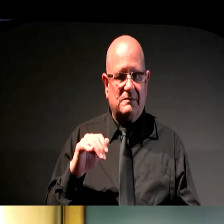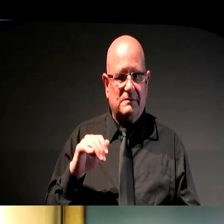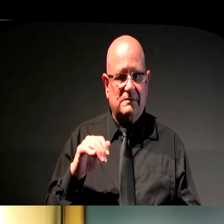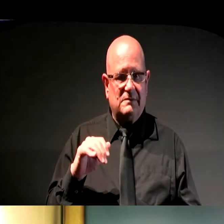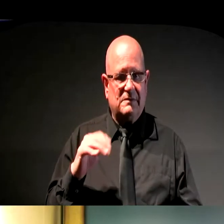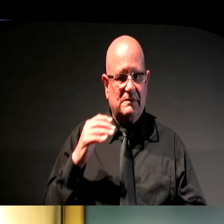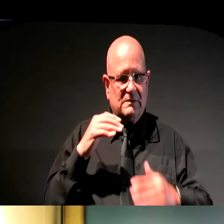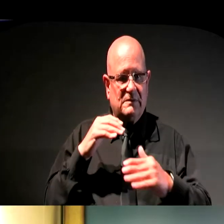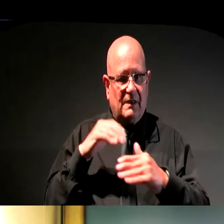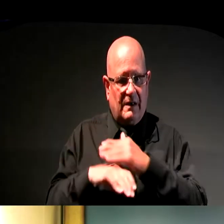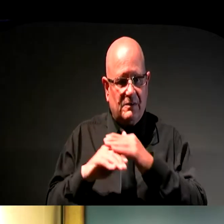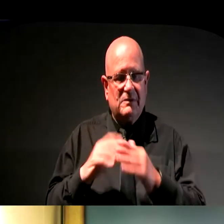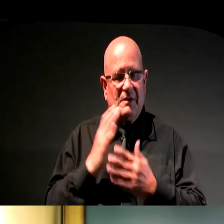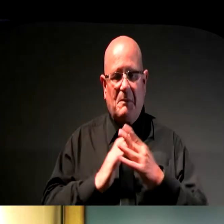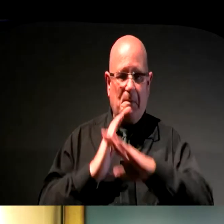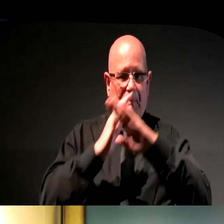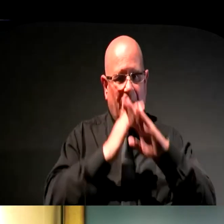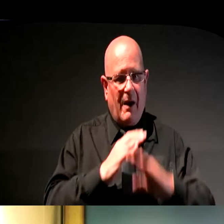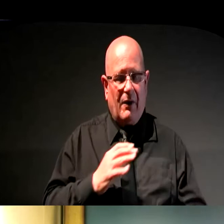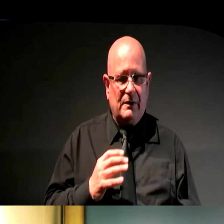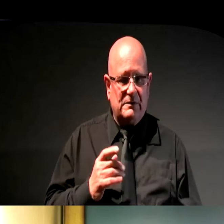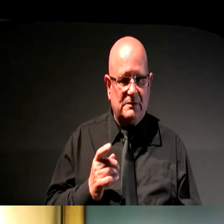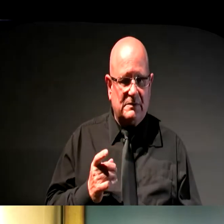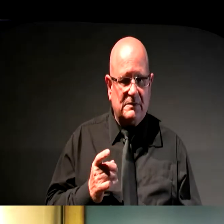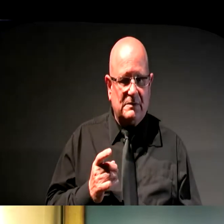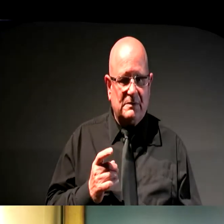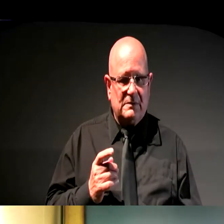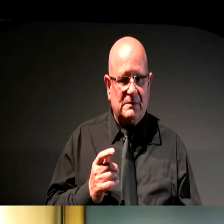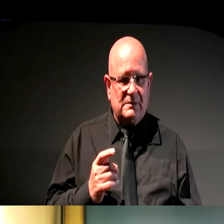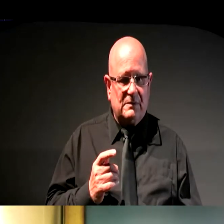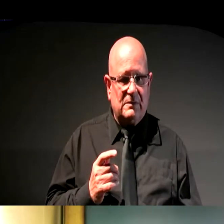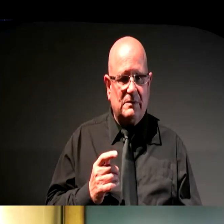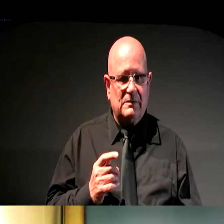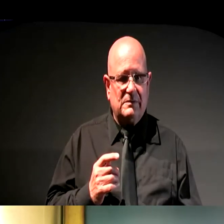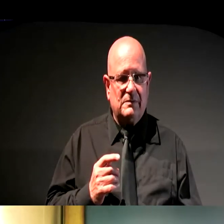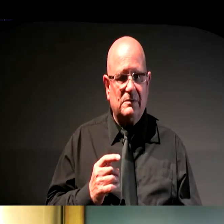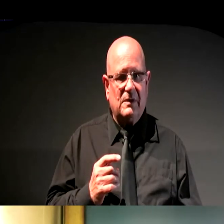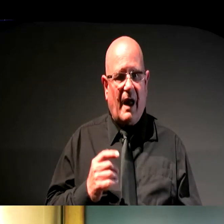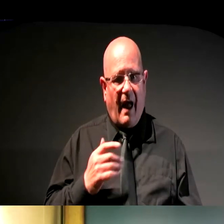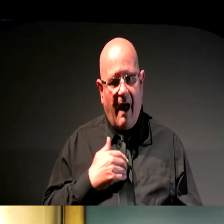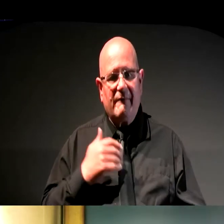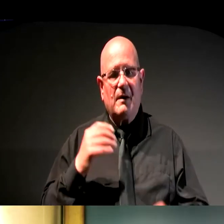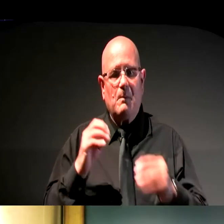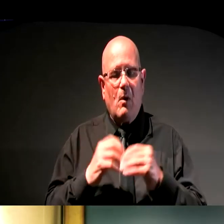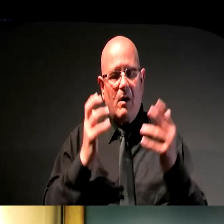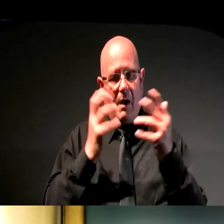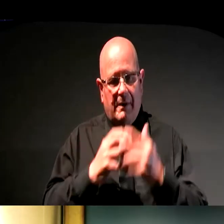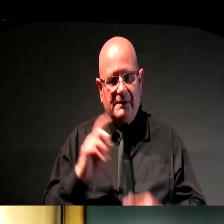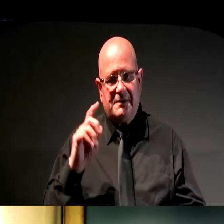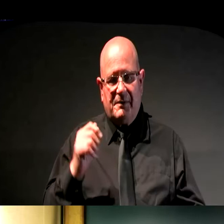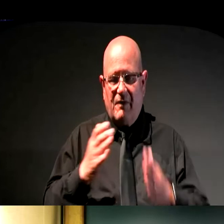them, there's a very wide spectrum. And so some do need more accommodations. Disabilities have very wide